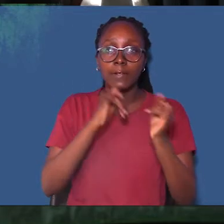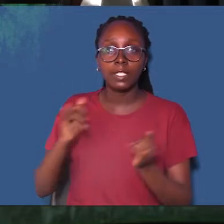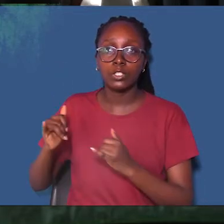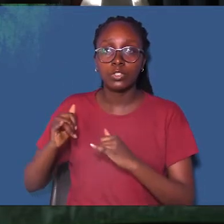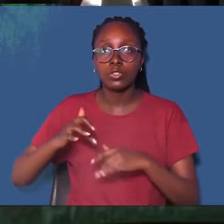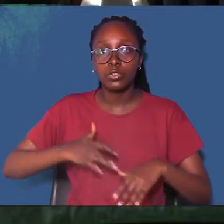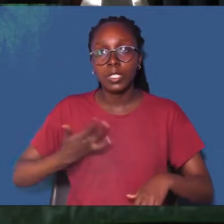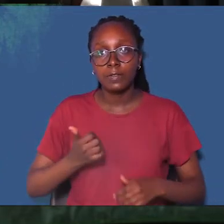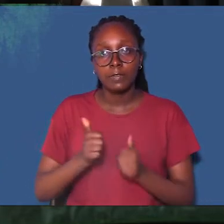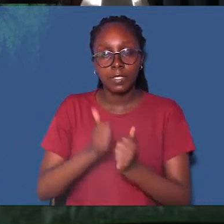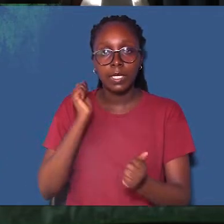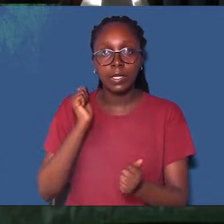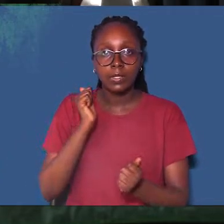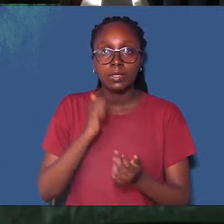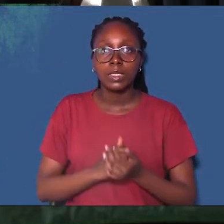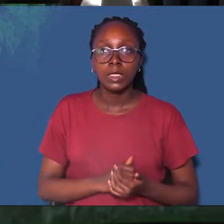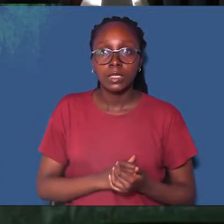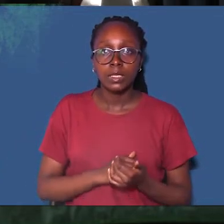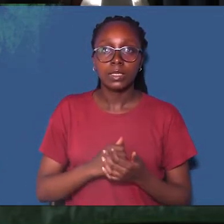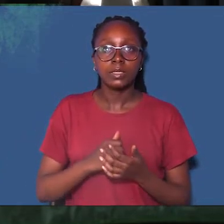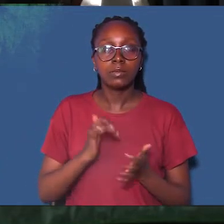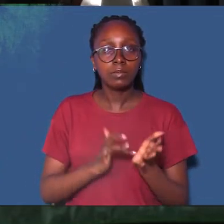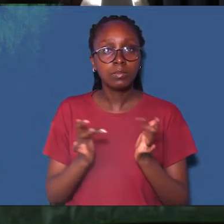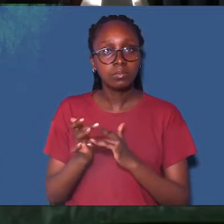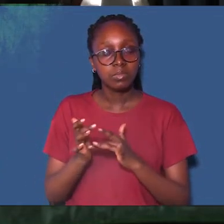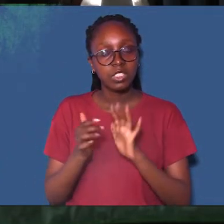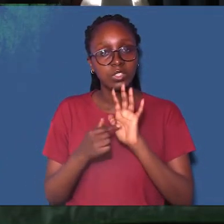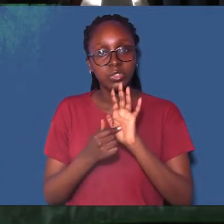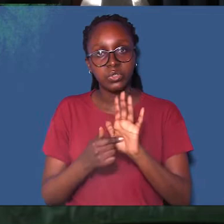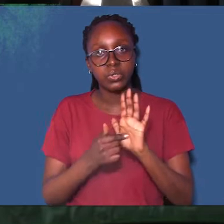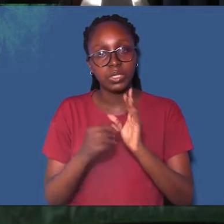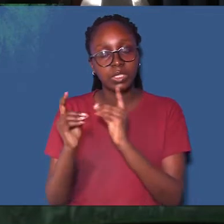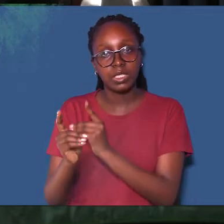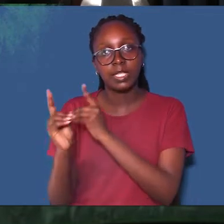And Jesus did not actually reveal this path to them before then,